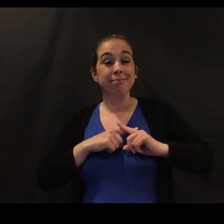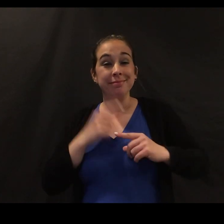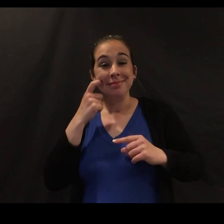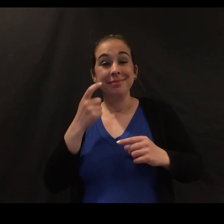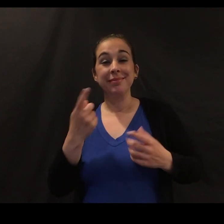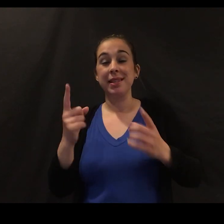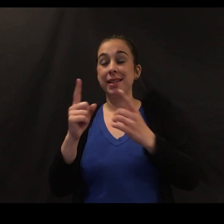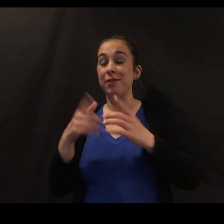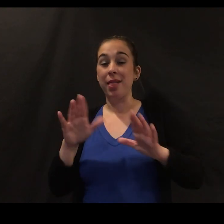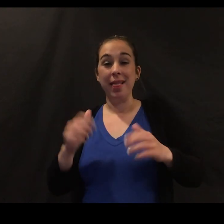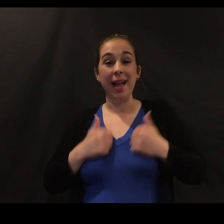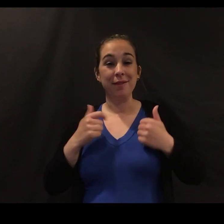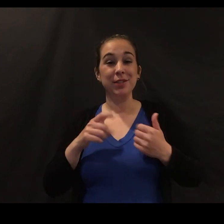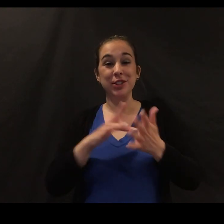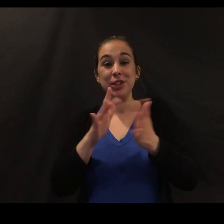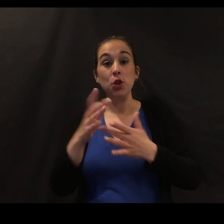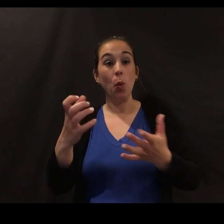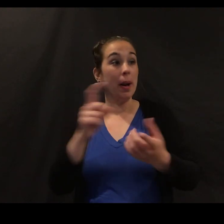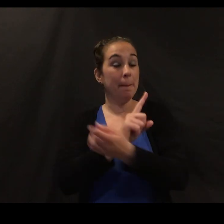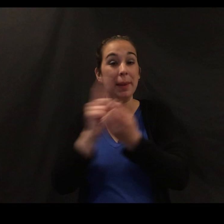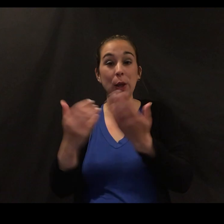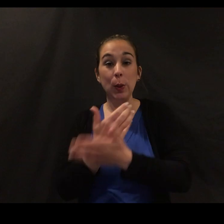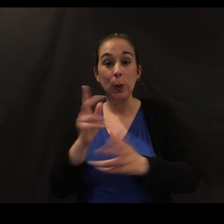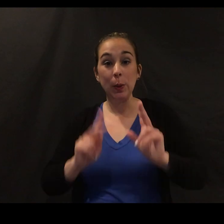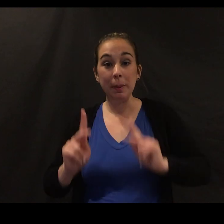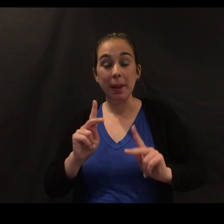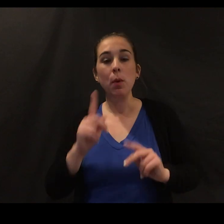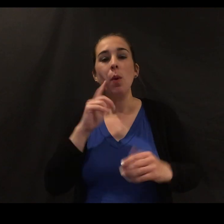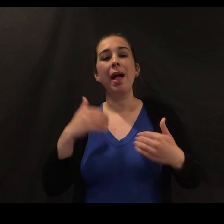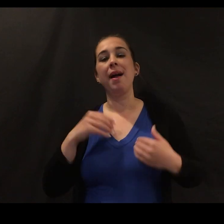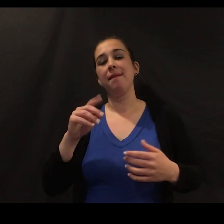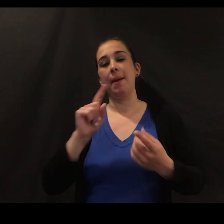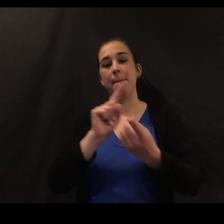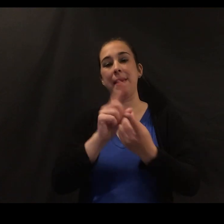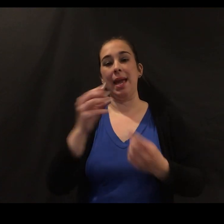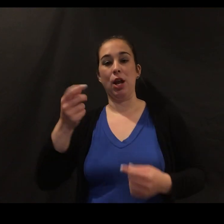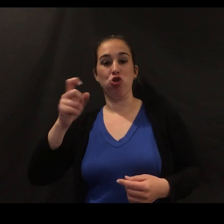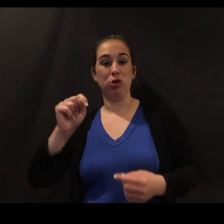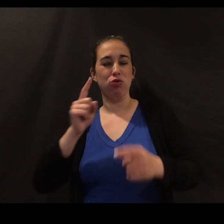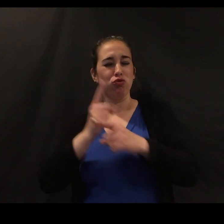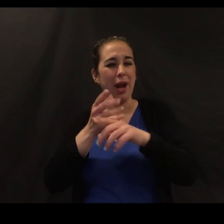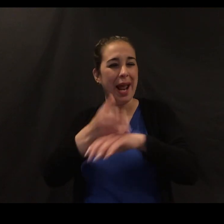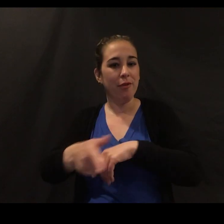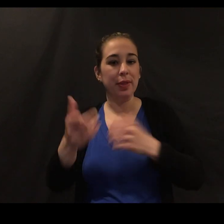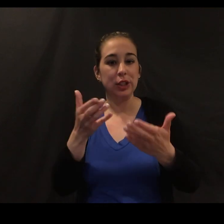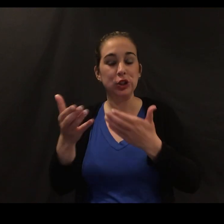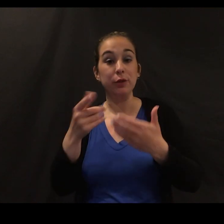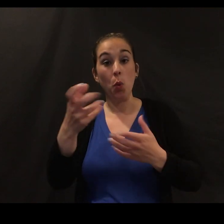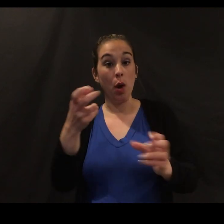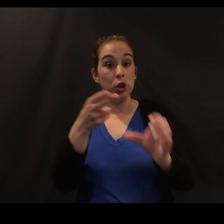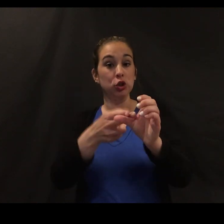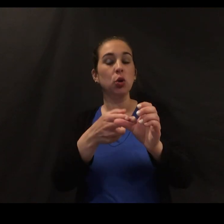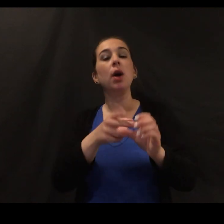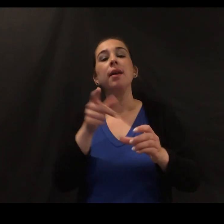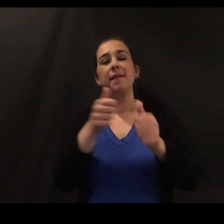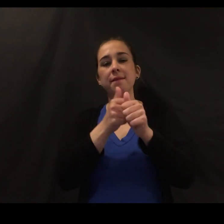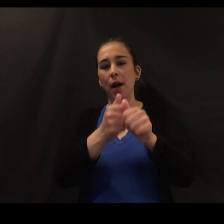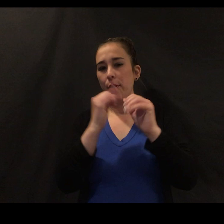Redeemer, we're going to be having a meet and greet right after service. To join, follow the instructions placed in the chat.